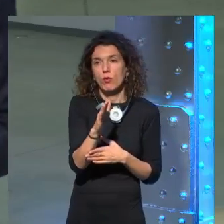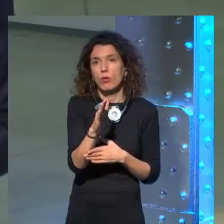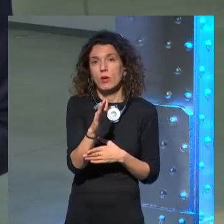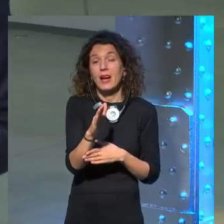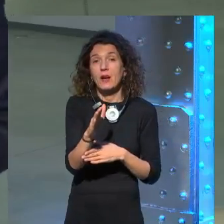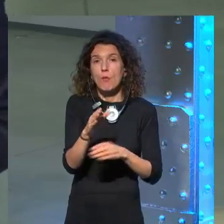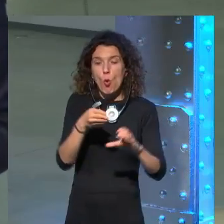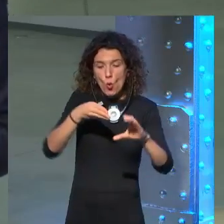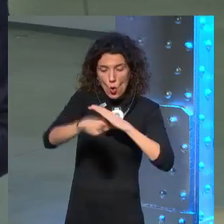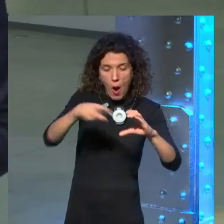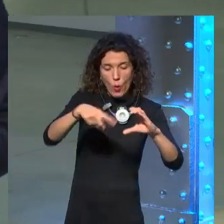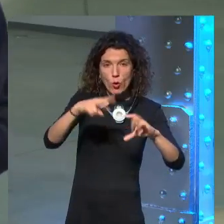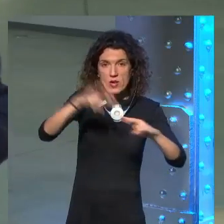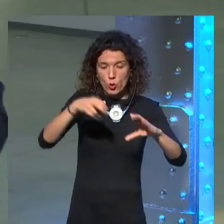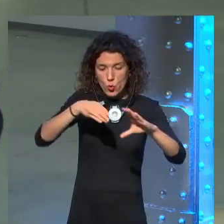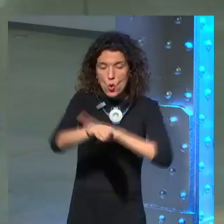you really are.